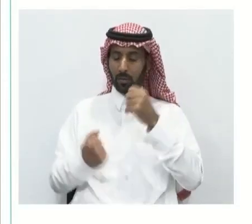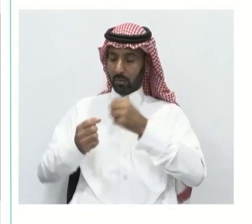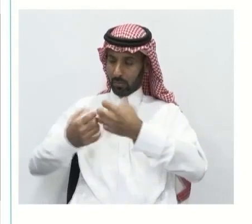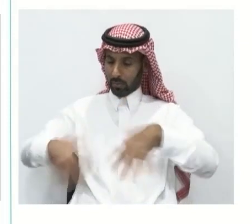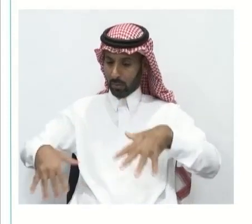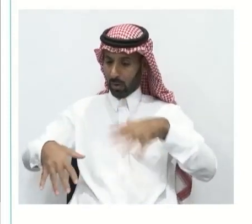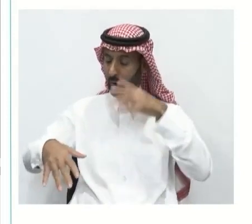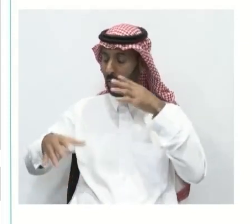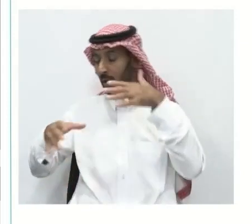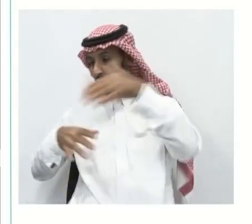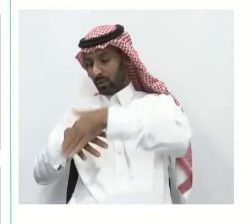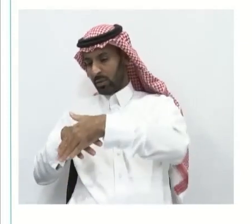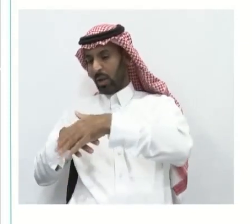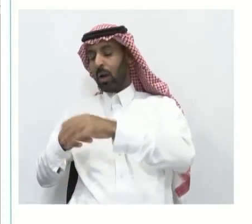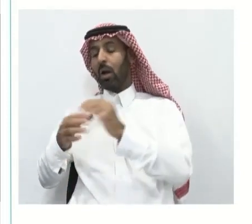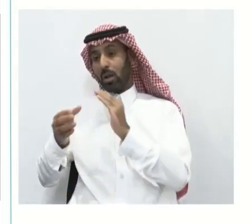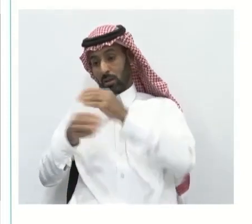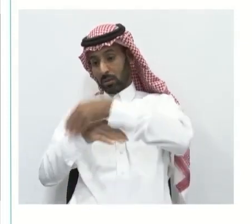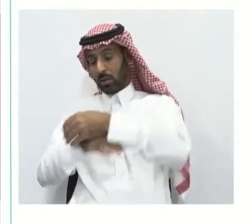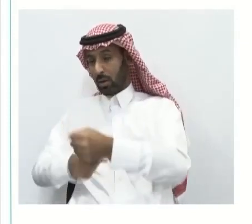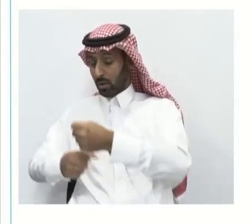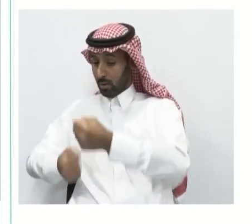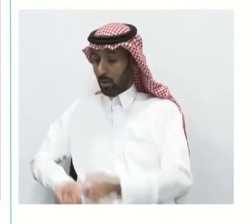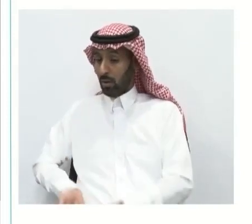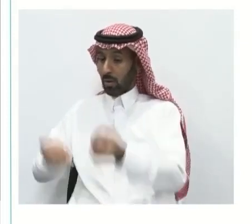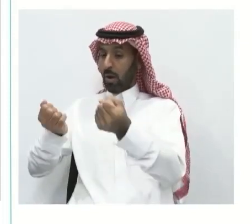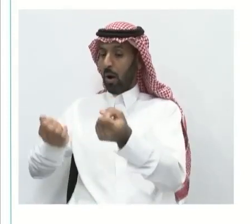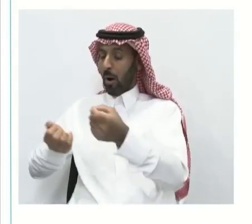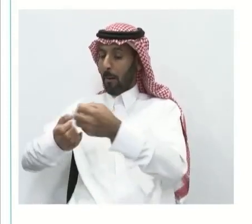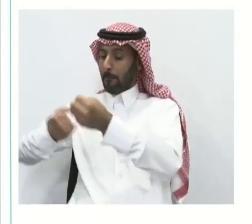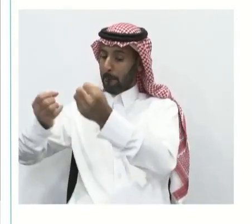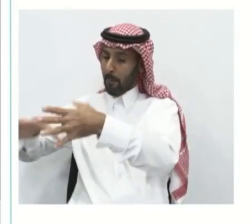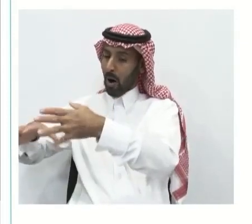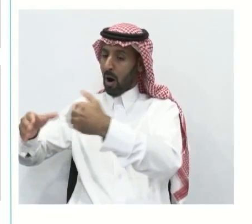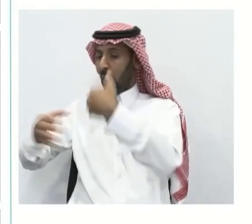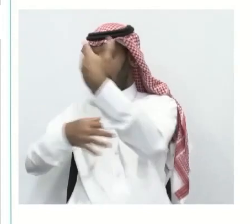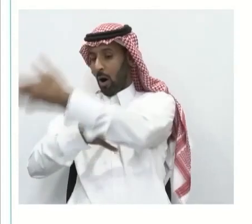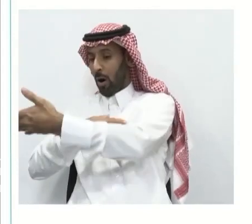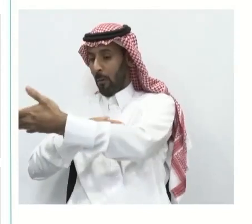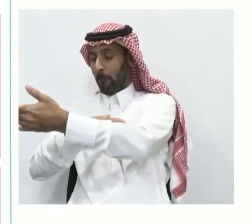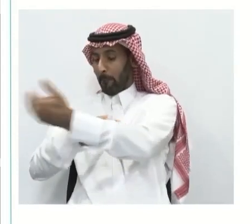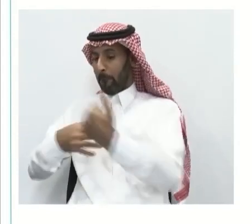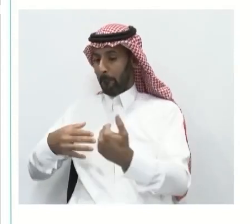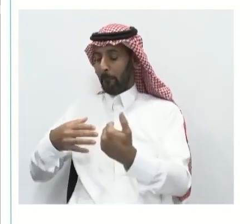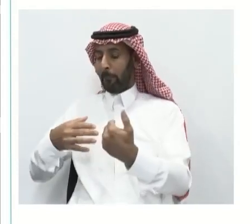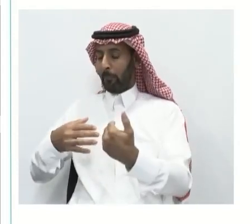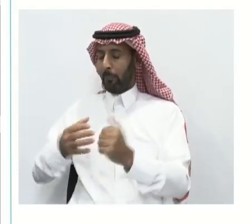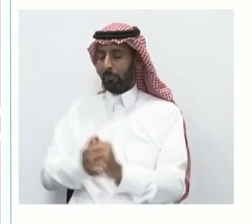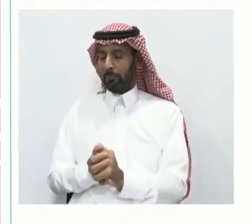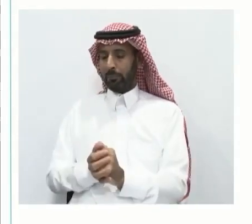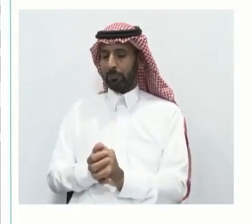was inside the store. The broken glass, was it inside or outside the store? Very